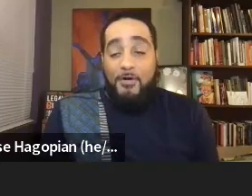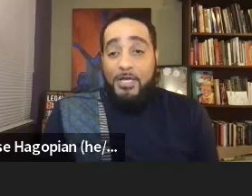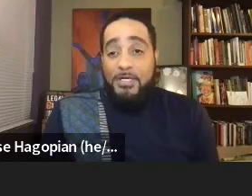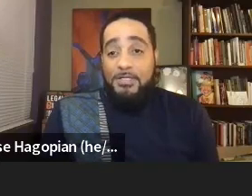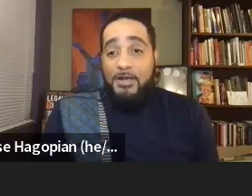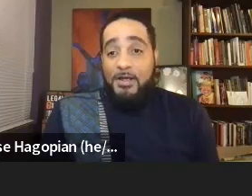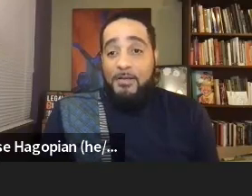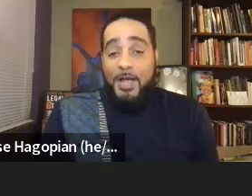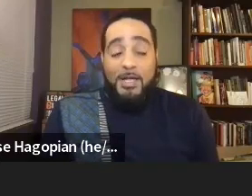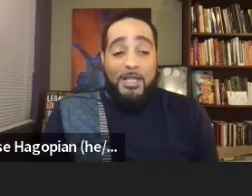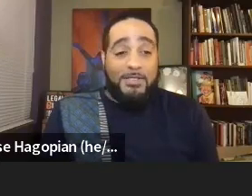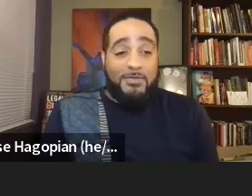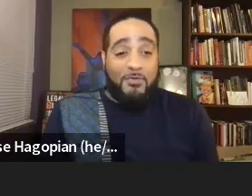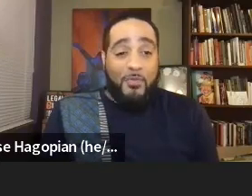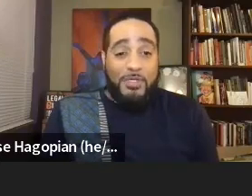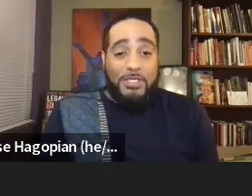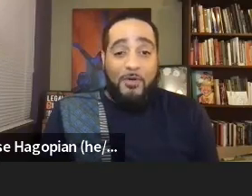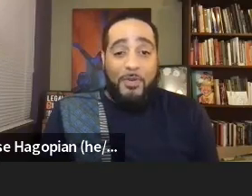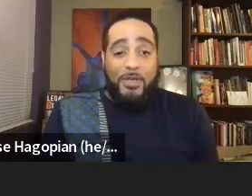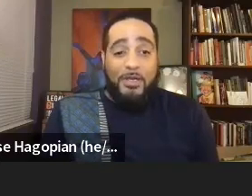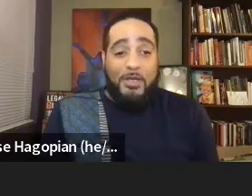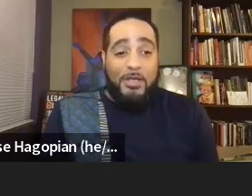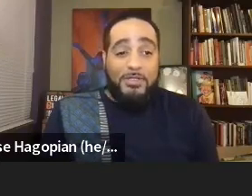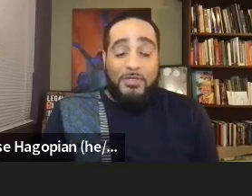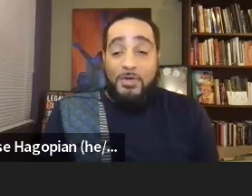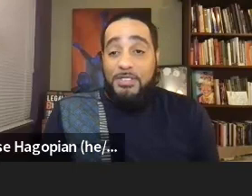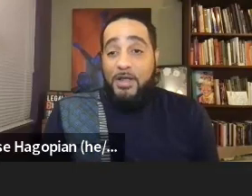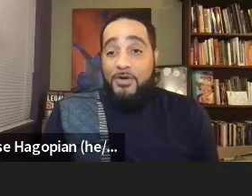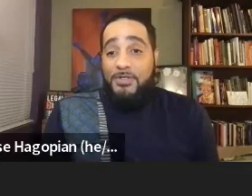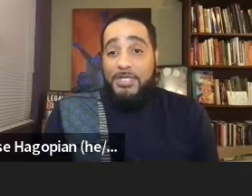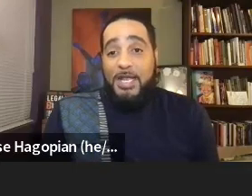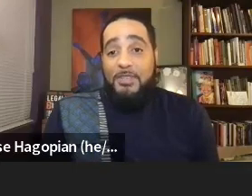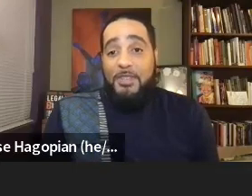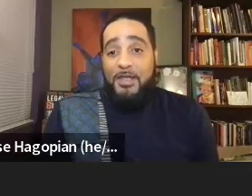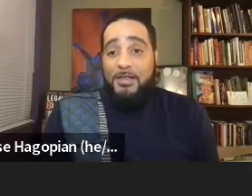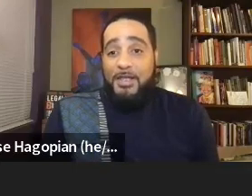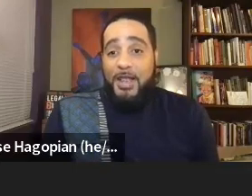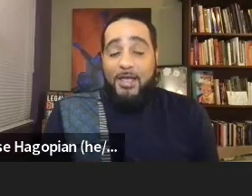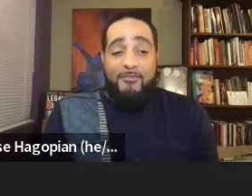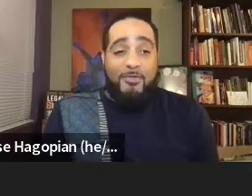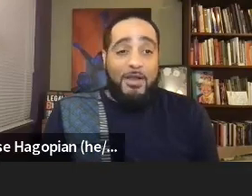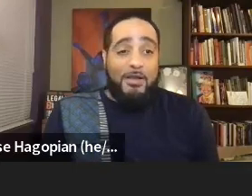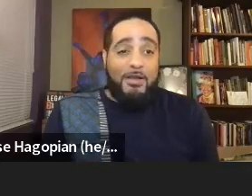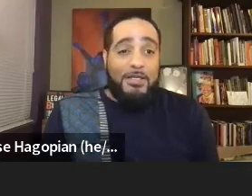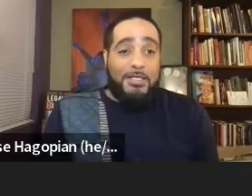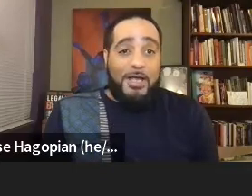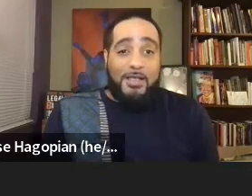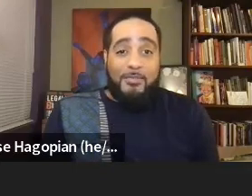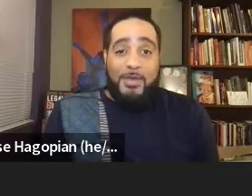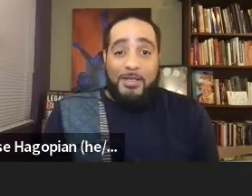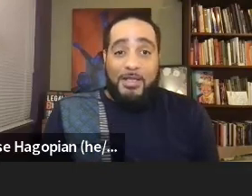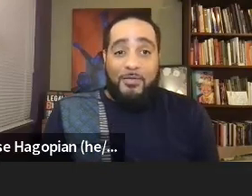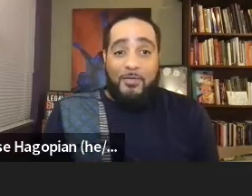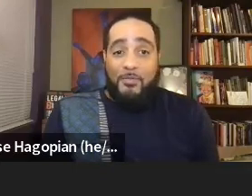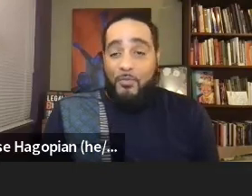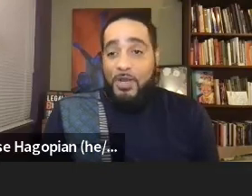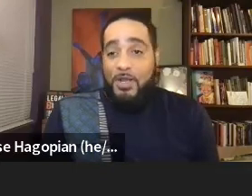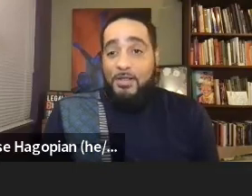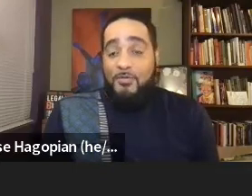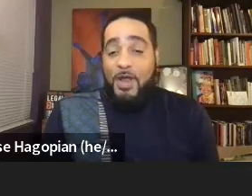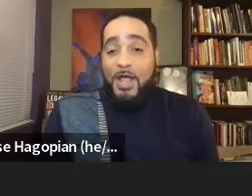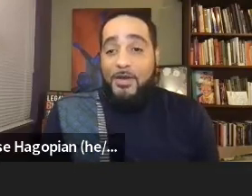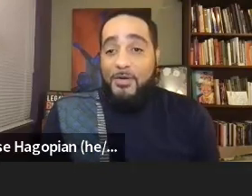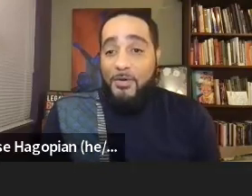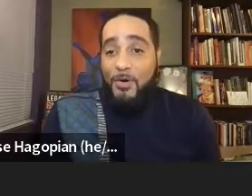big focus in my classroom was helping students understand that every document that